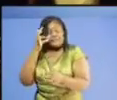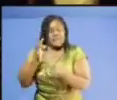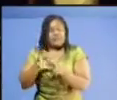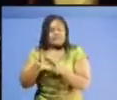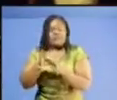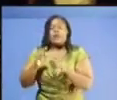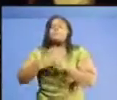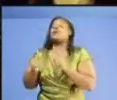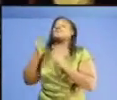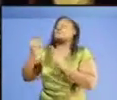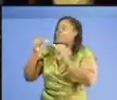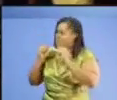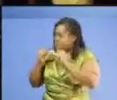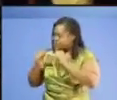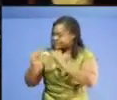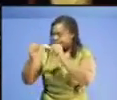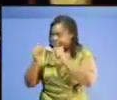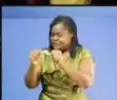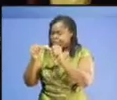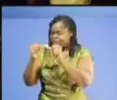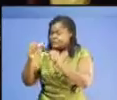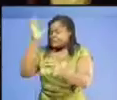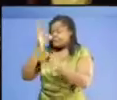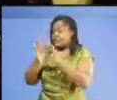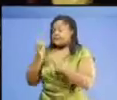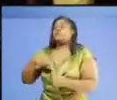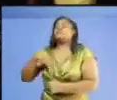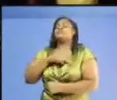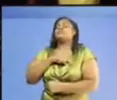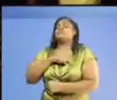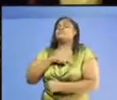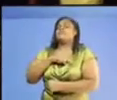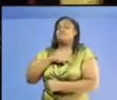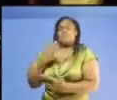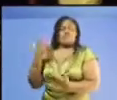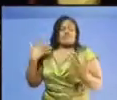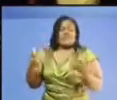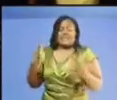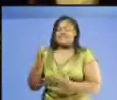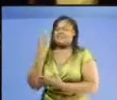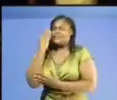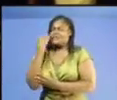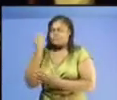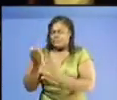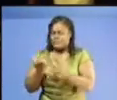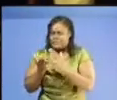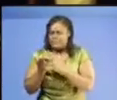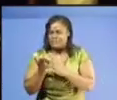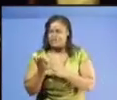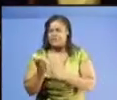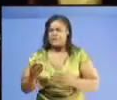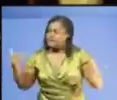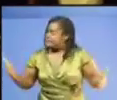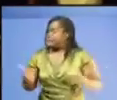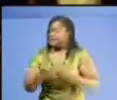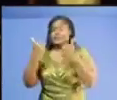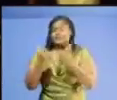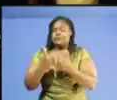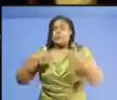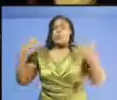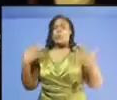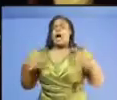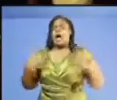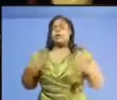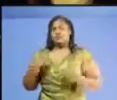been faithful. We've come through a year of grave challenges. Some of